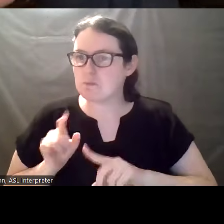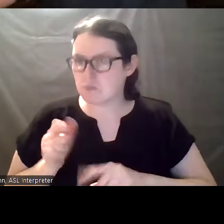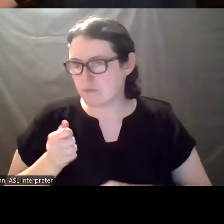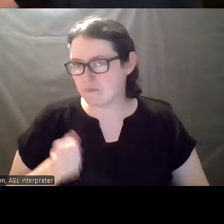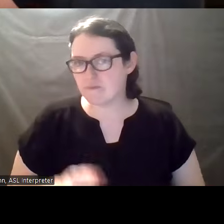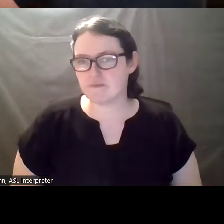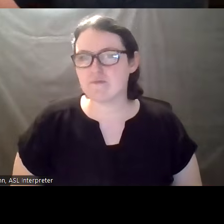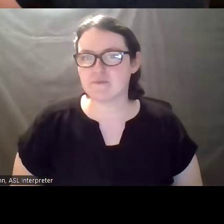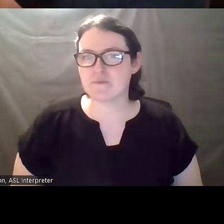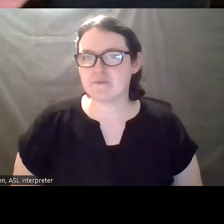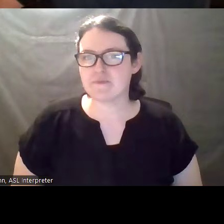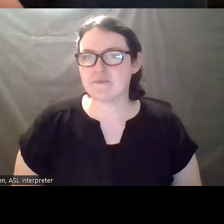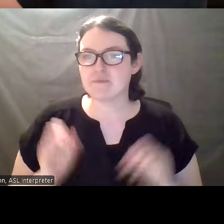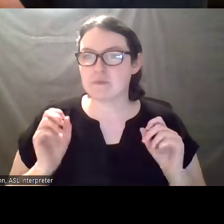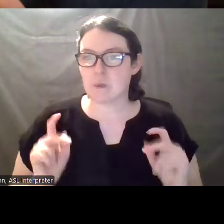Okay.